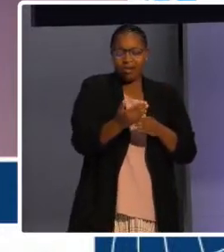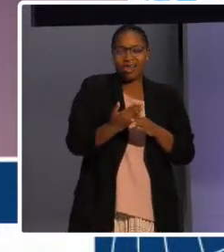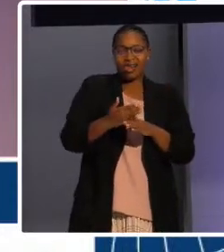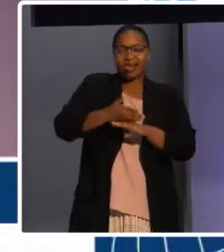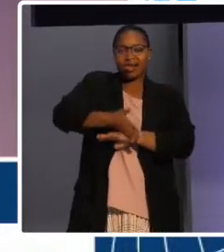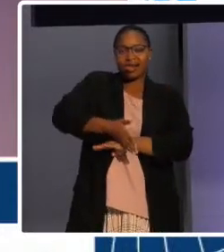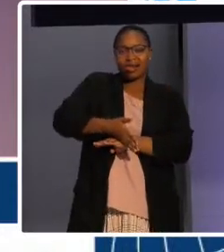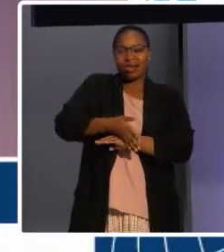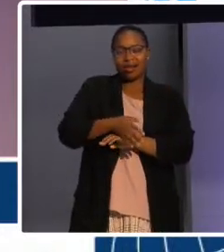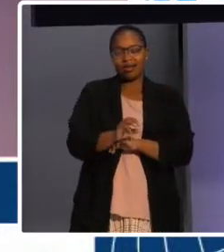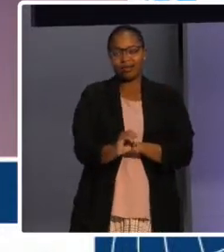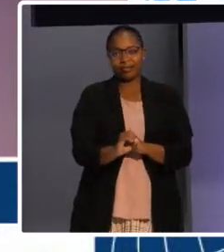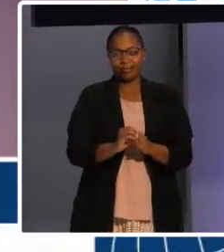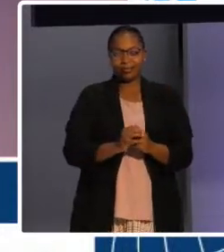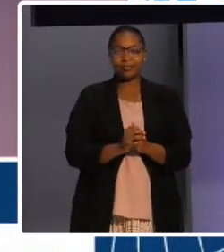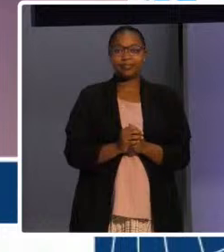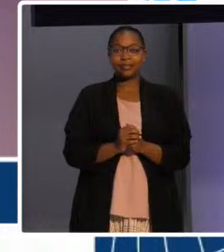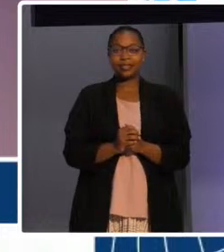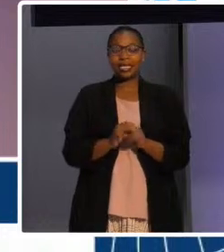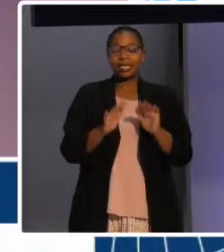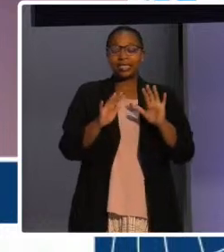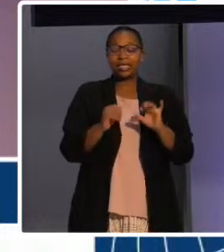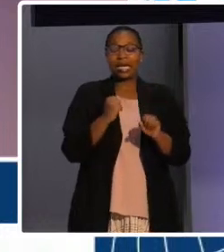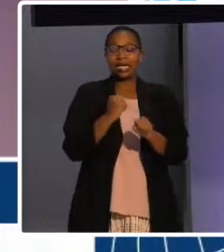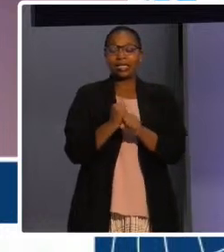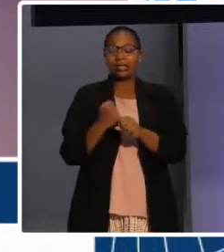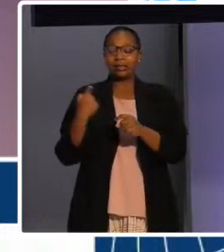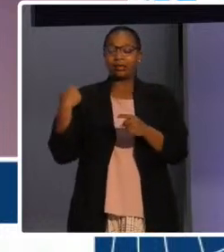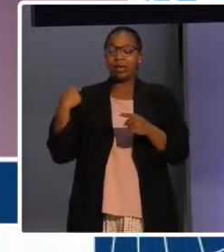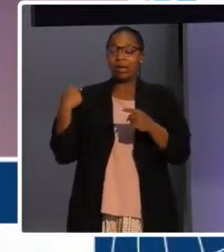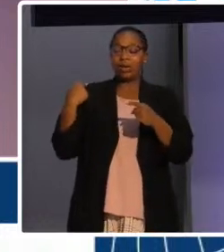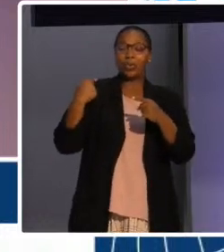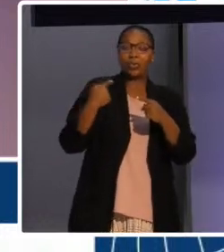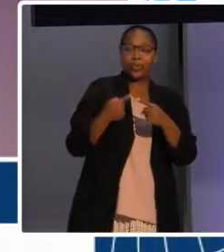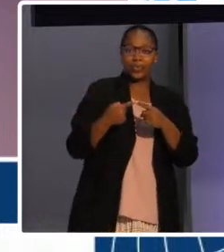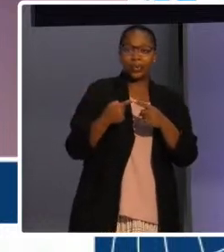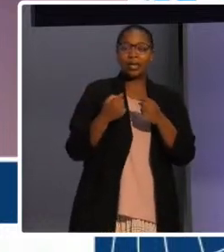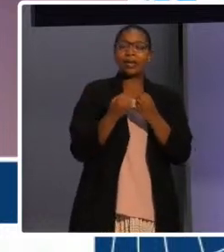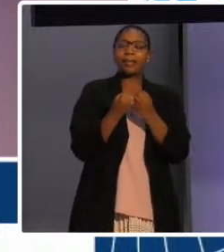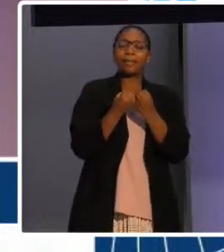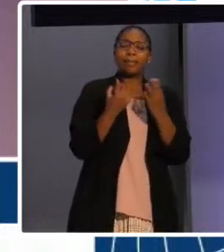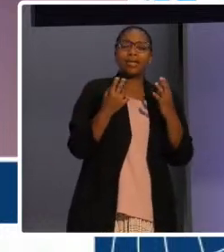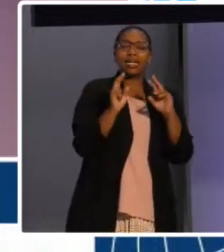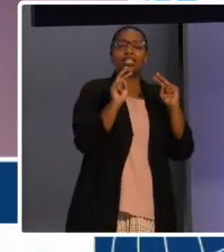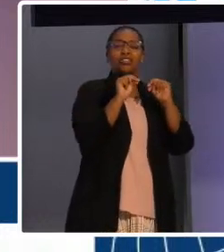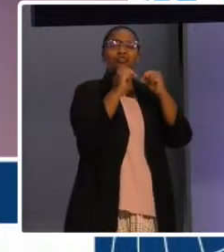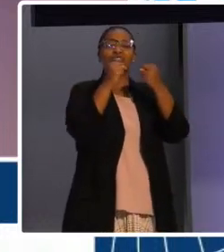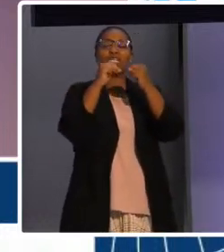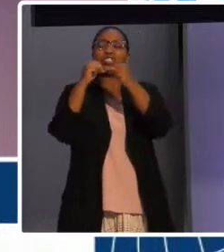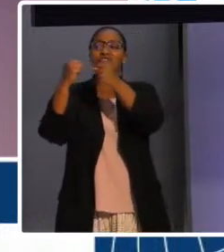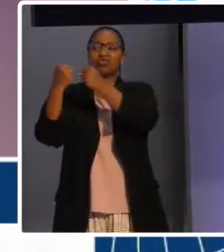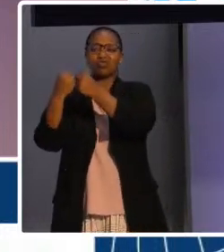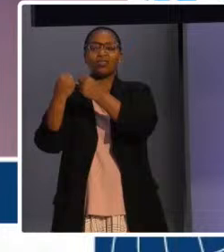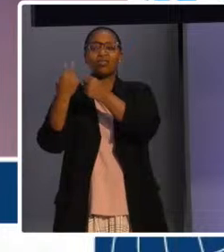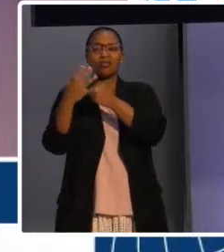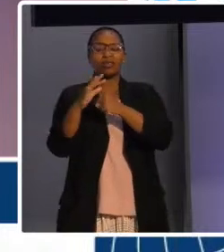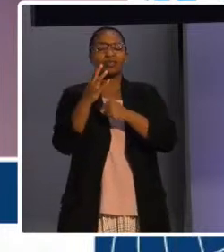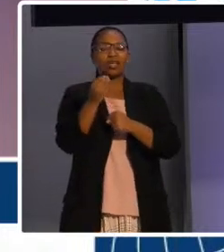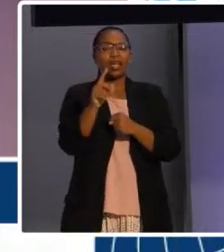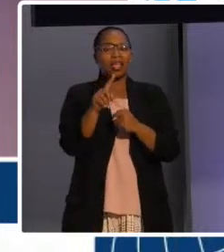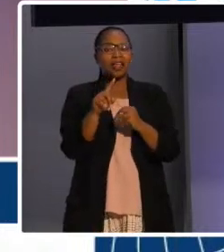In the last decade, many nations, including regional and economic